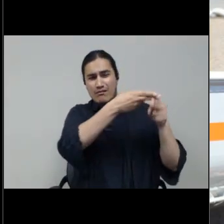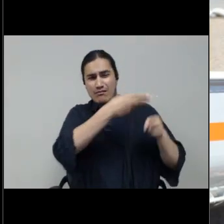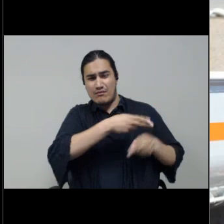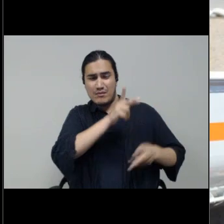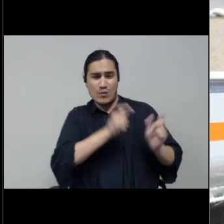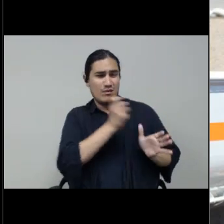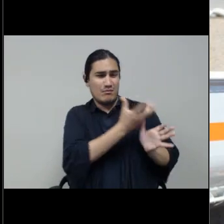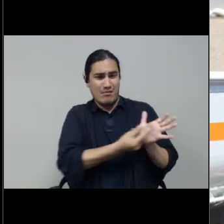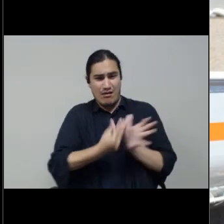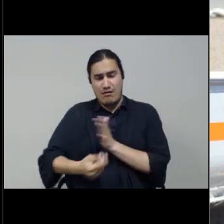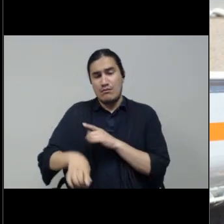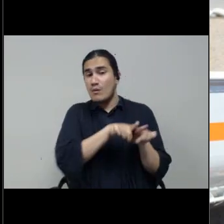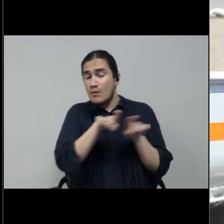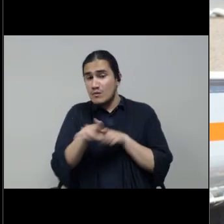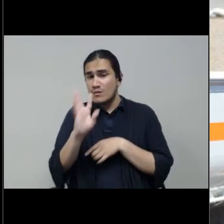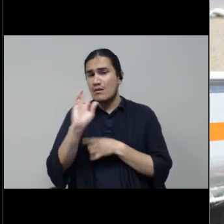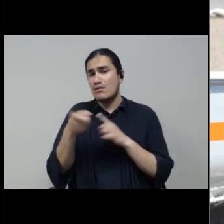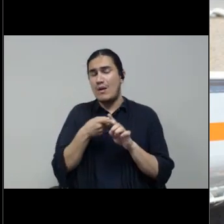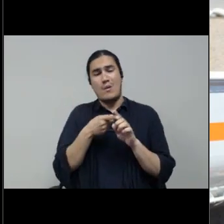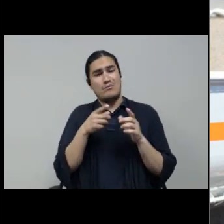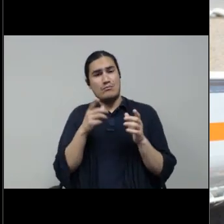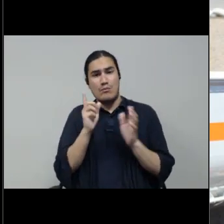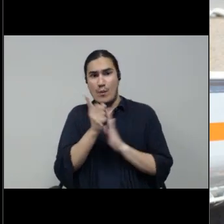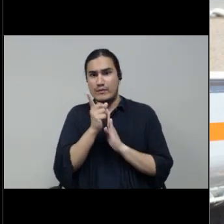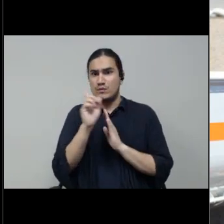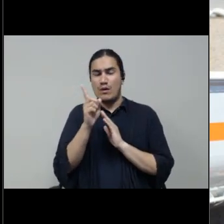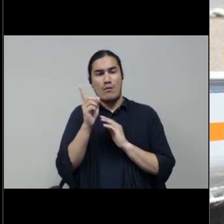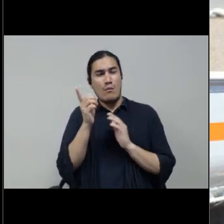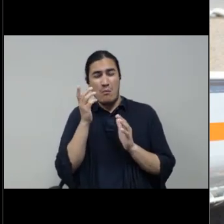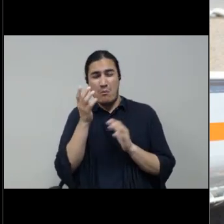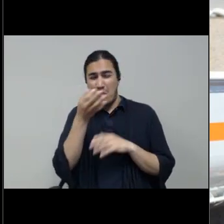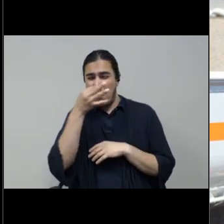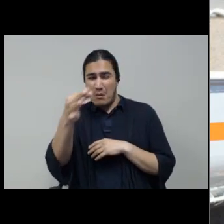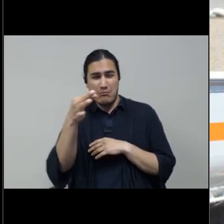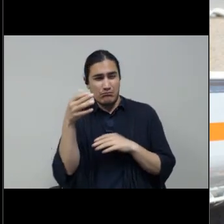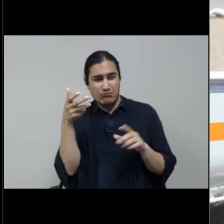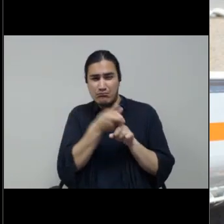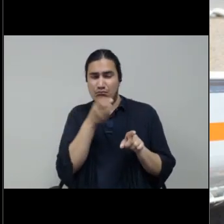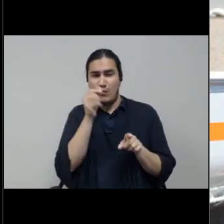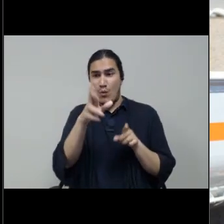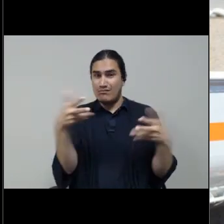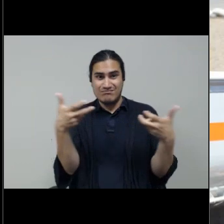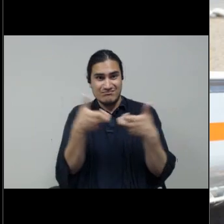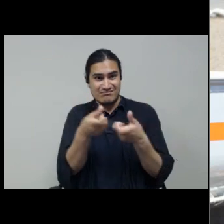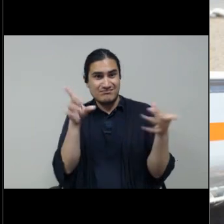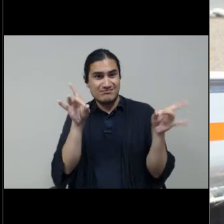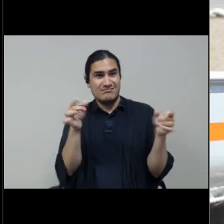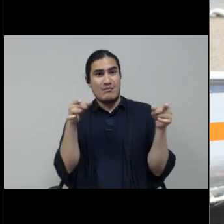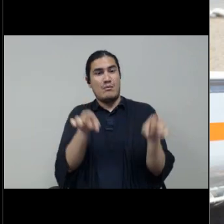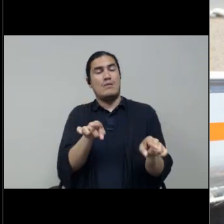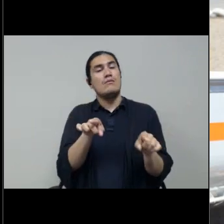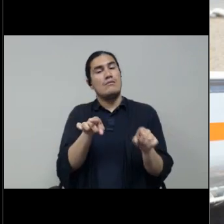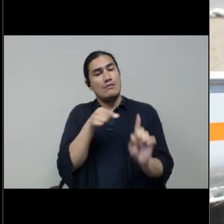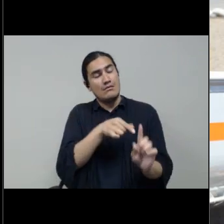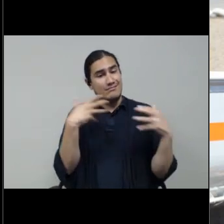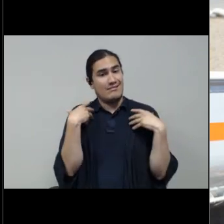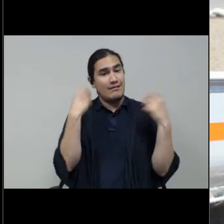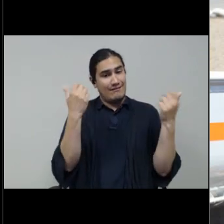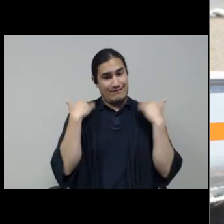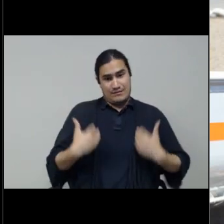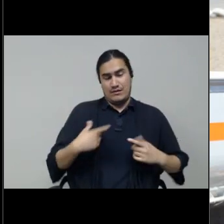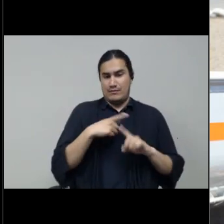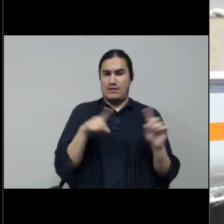either near misses or, in one case, a collision that while he's healed physically,